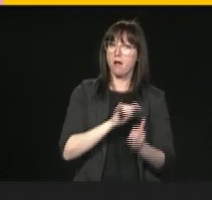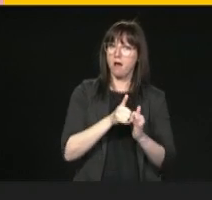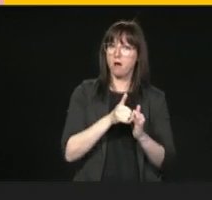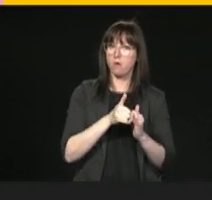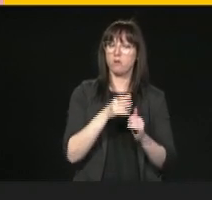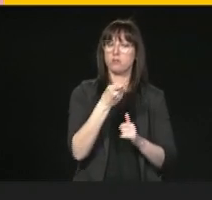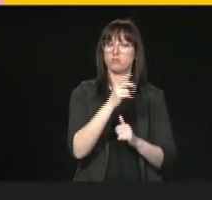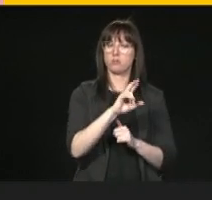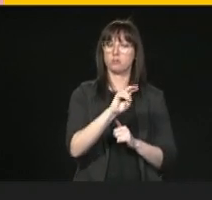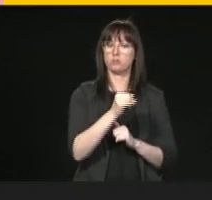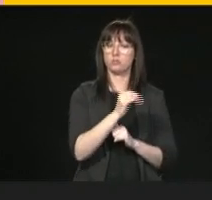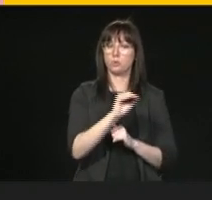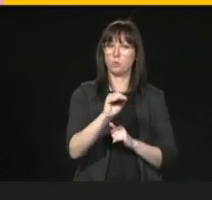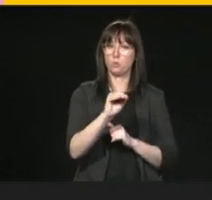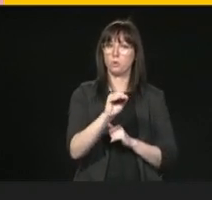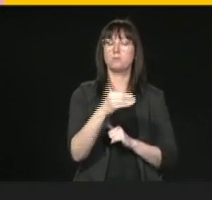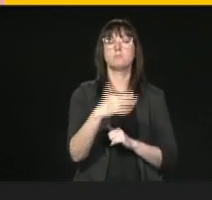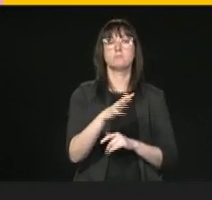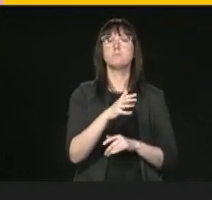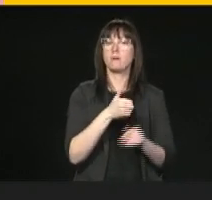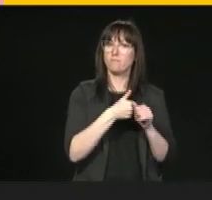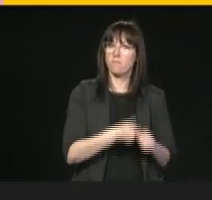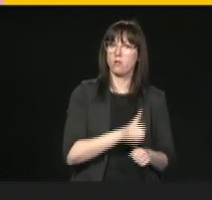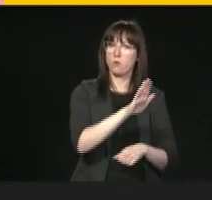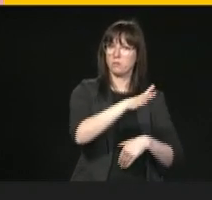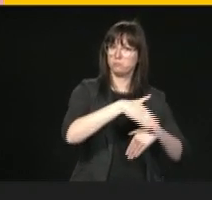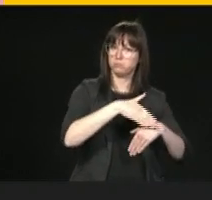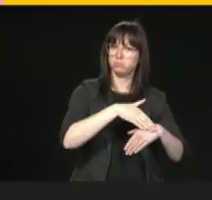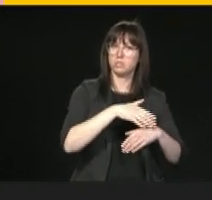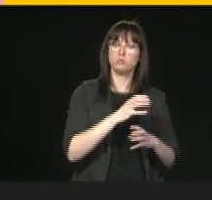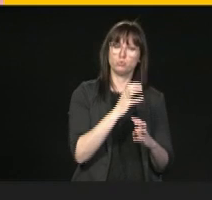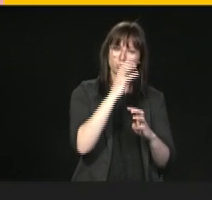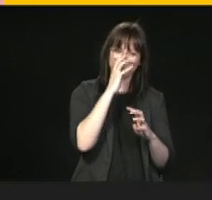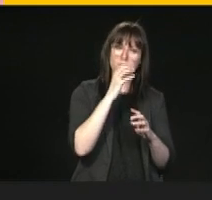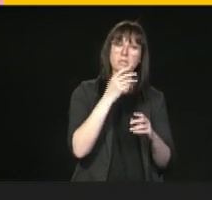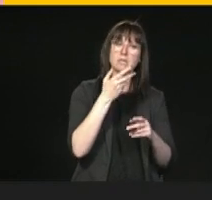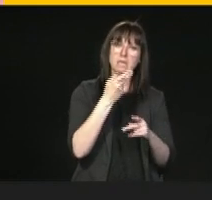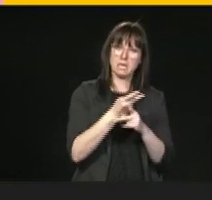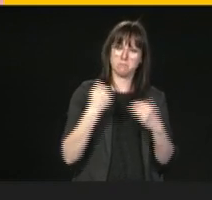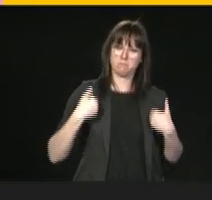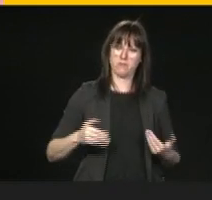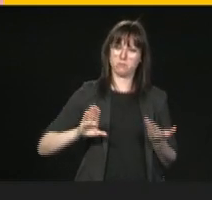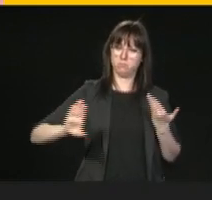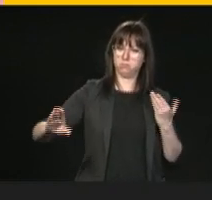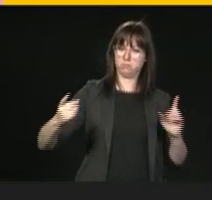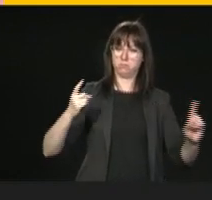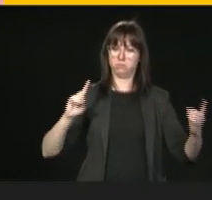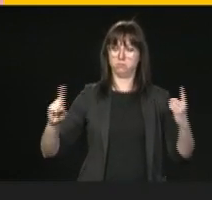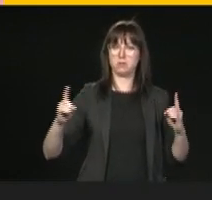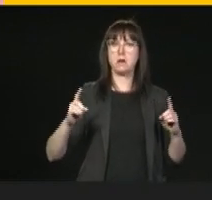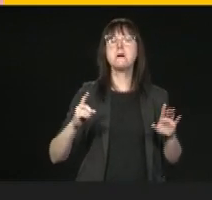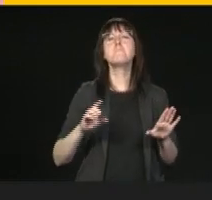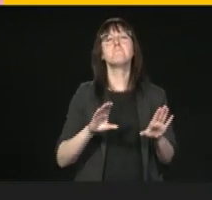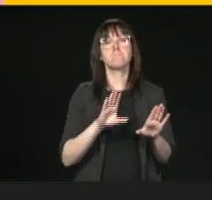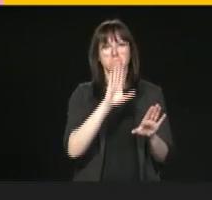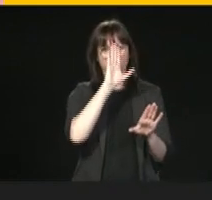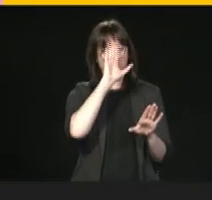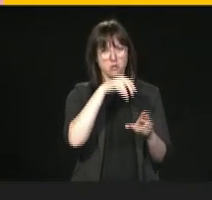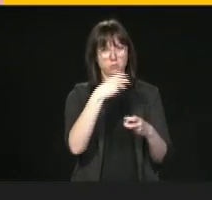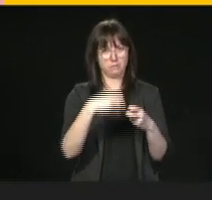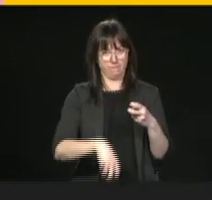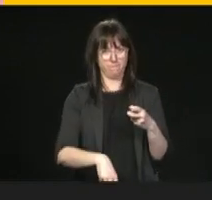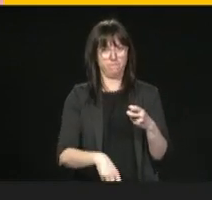rigorous in practicing physical distancing. Now, that is hard for individual Canadians, and it is hard for